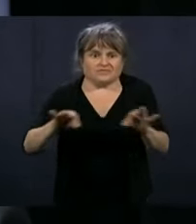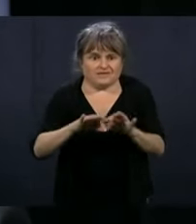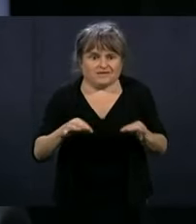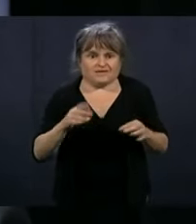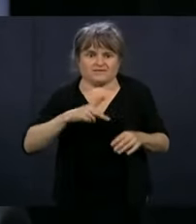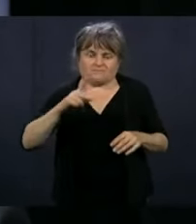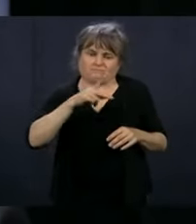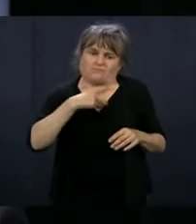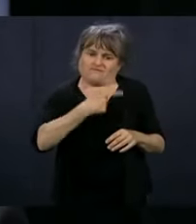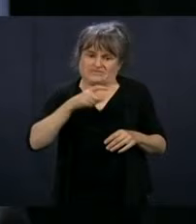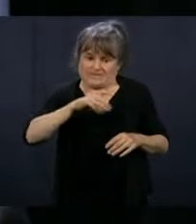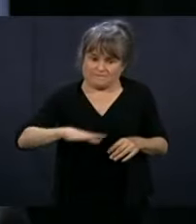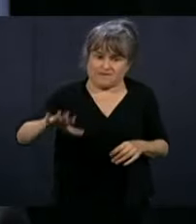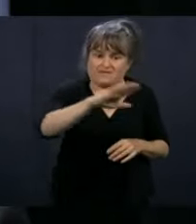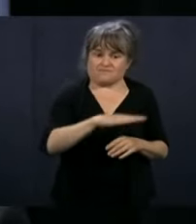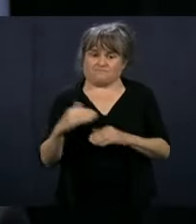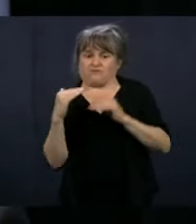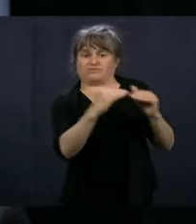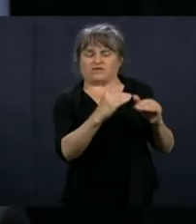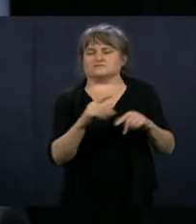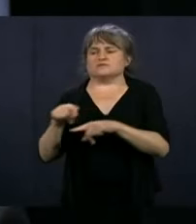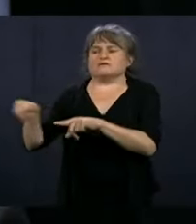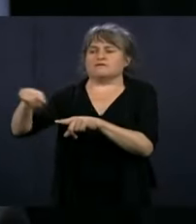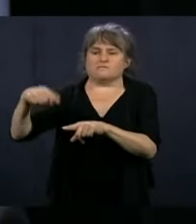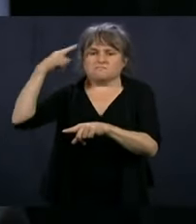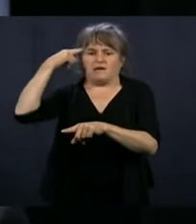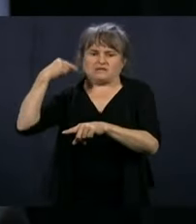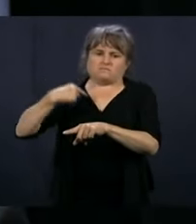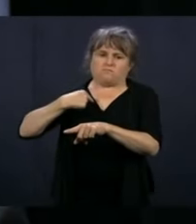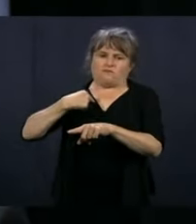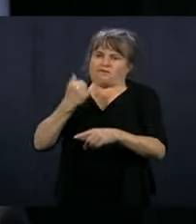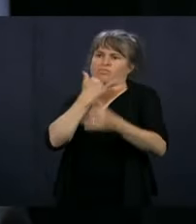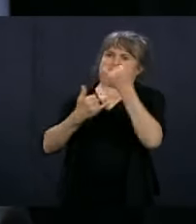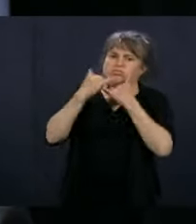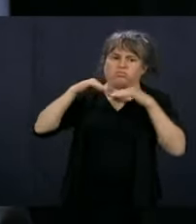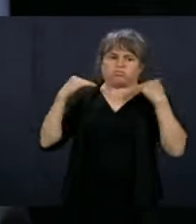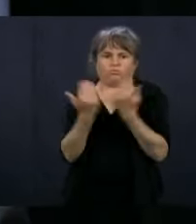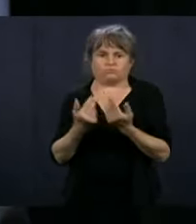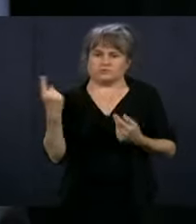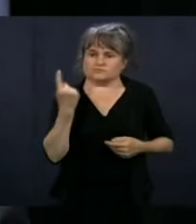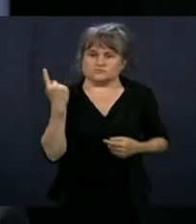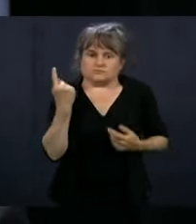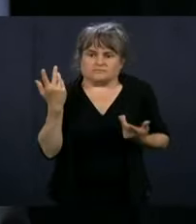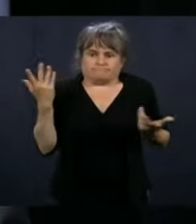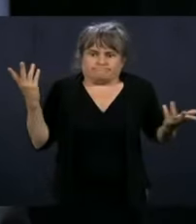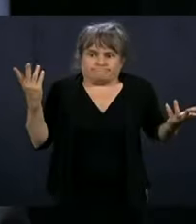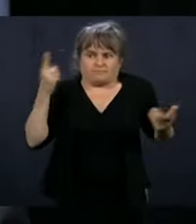some might believe that we did it or continue to do so uselessly,